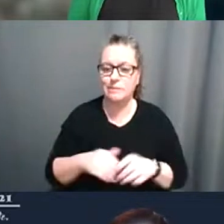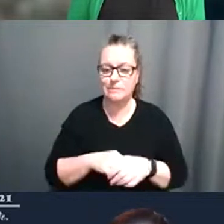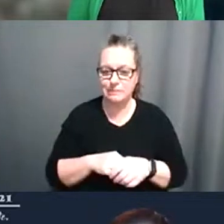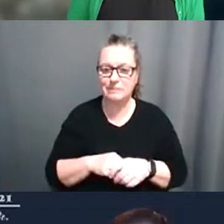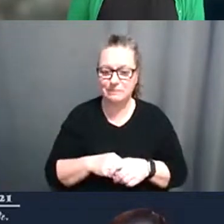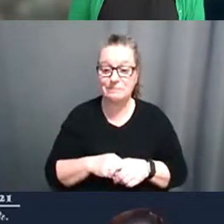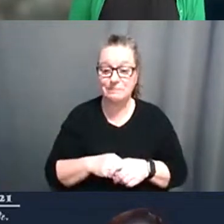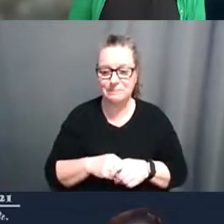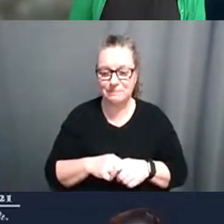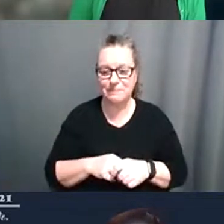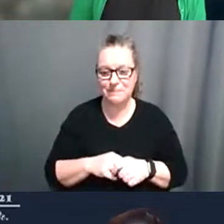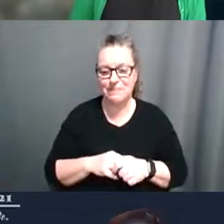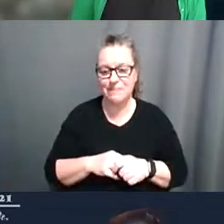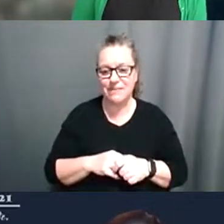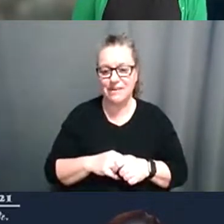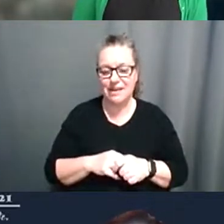Absolutely.